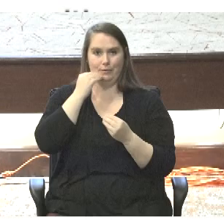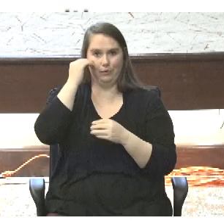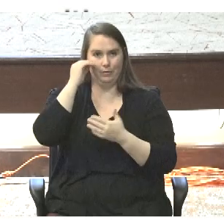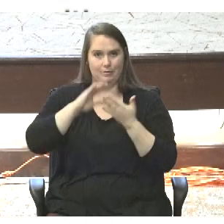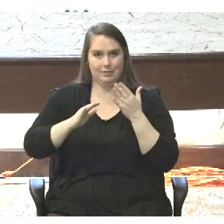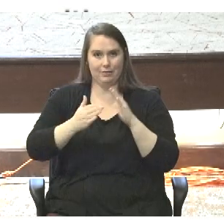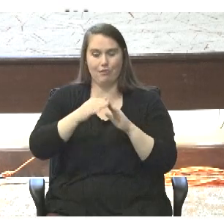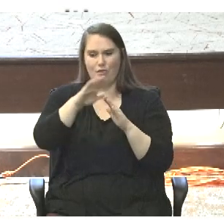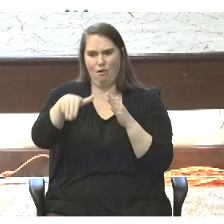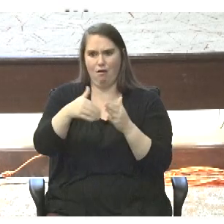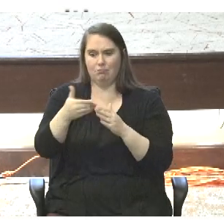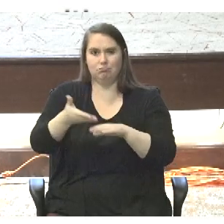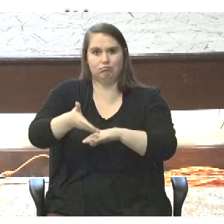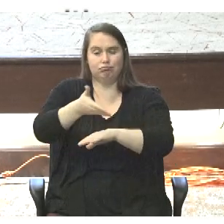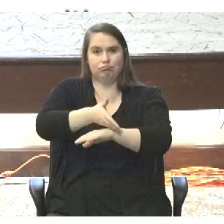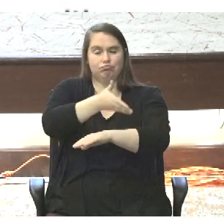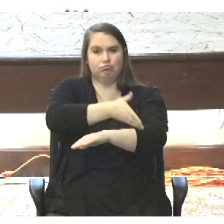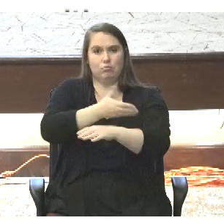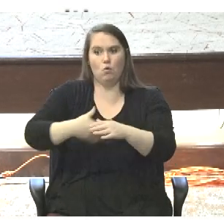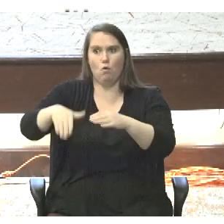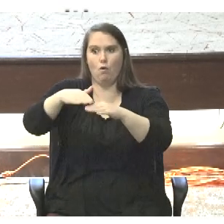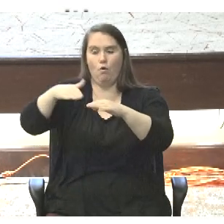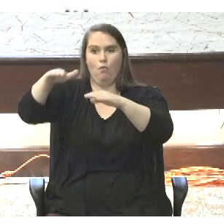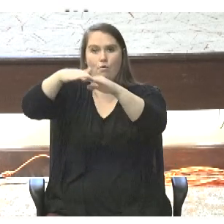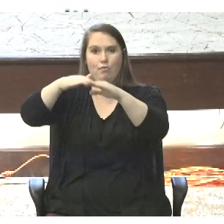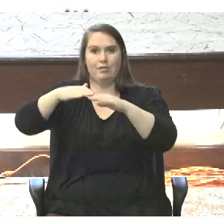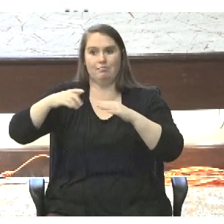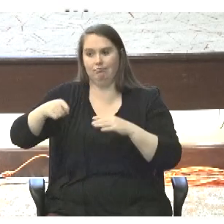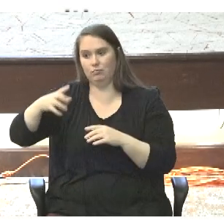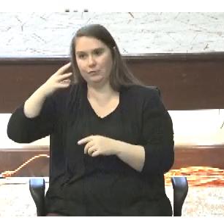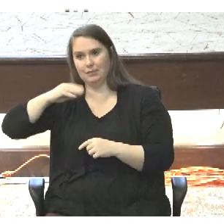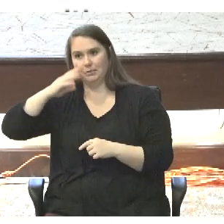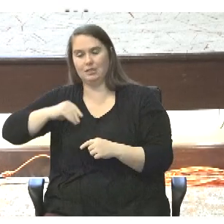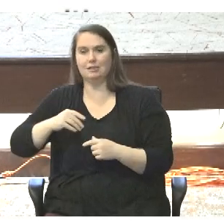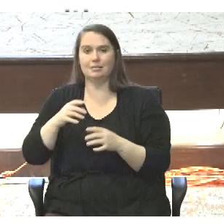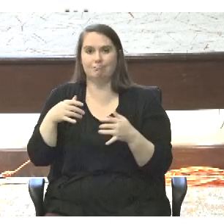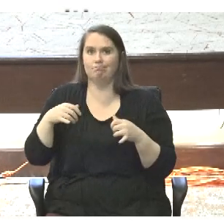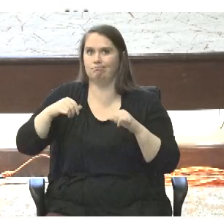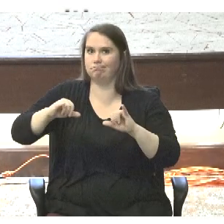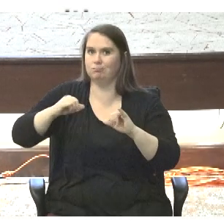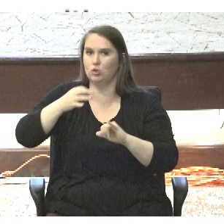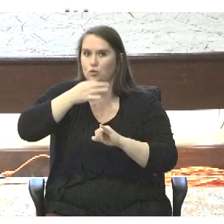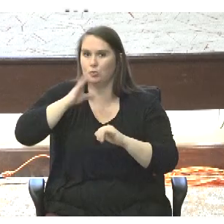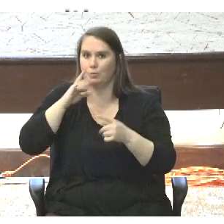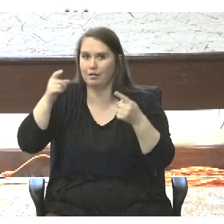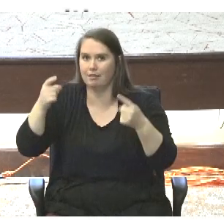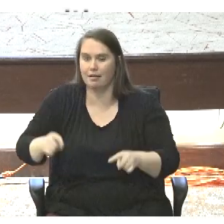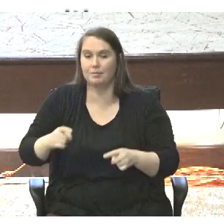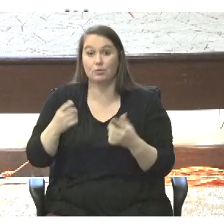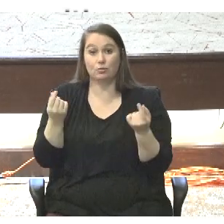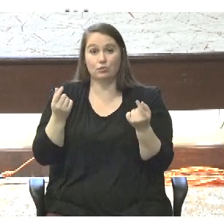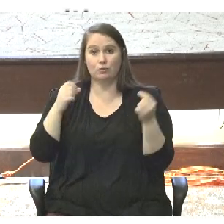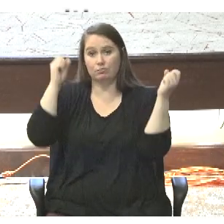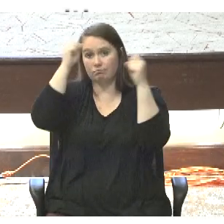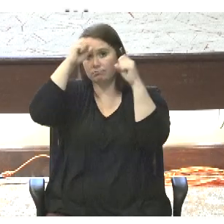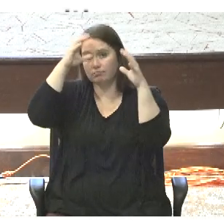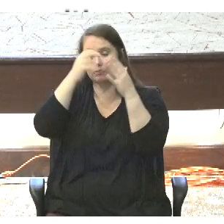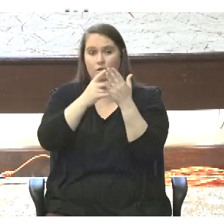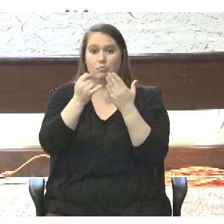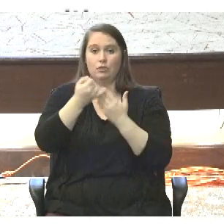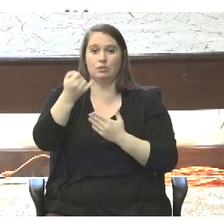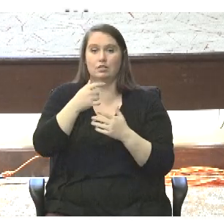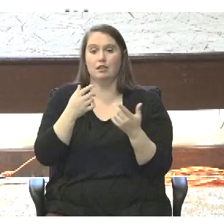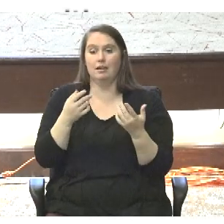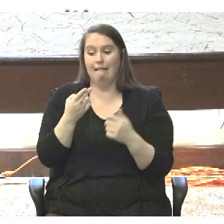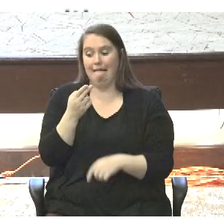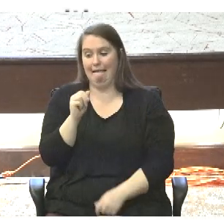of the growth that you guys have experienced and is yet to come. So as we look at the project vision, Hannah outlined several